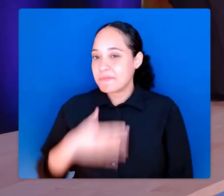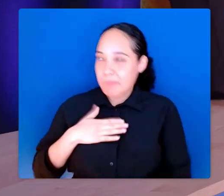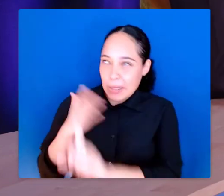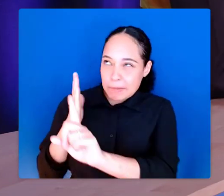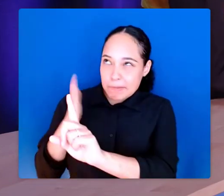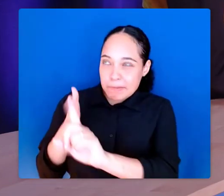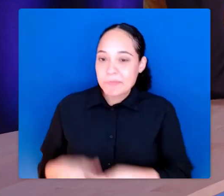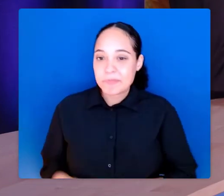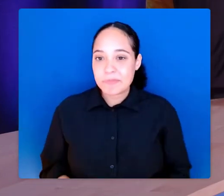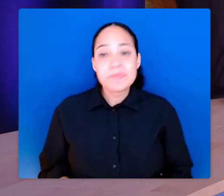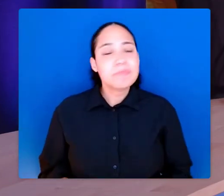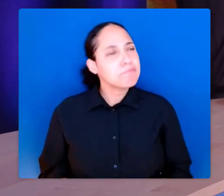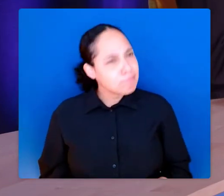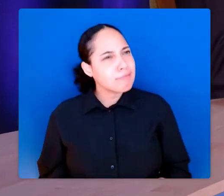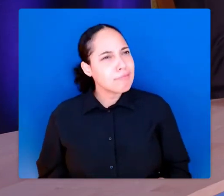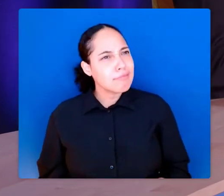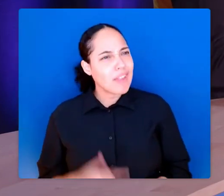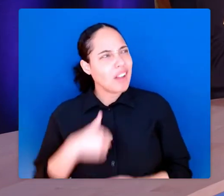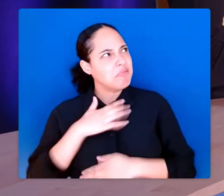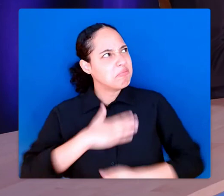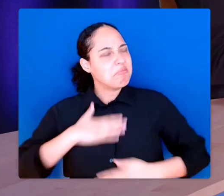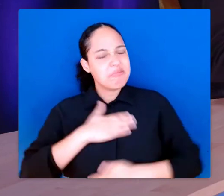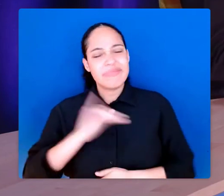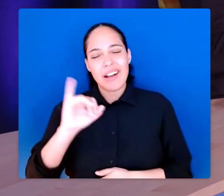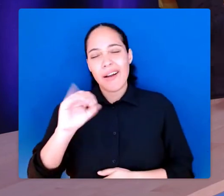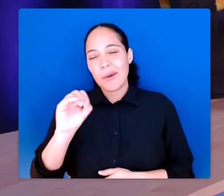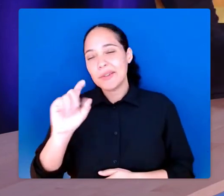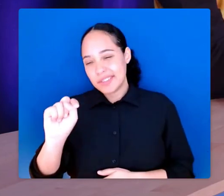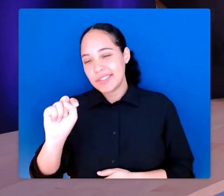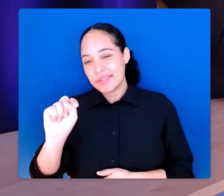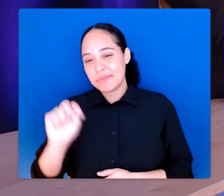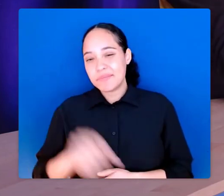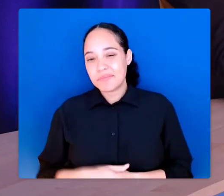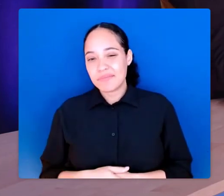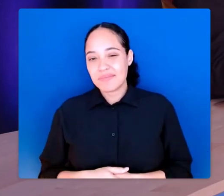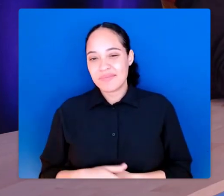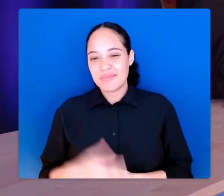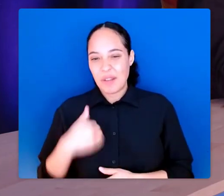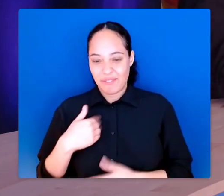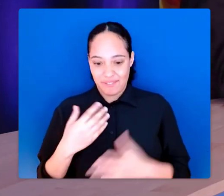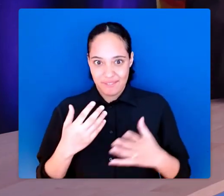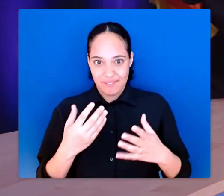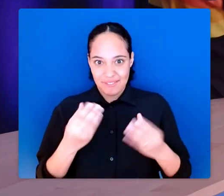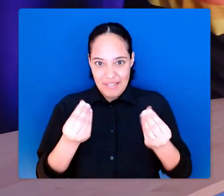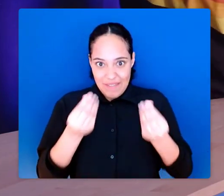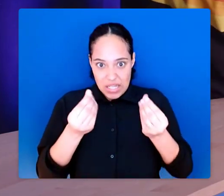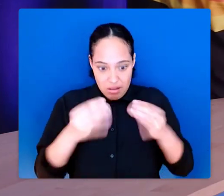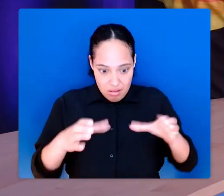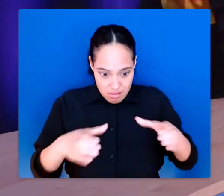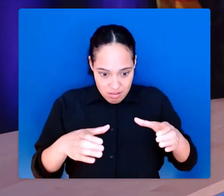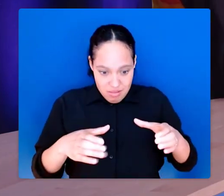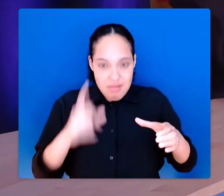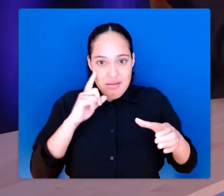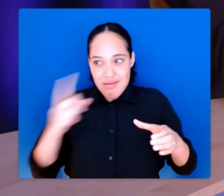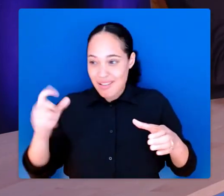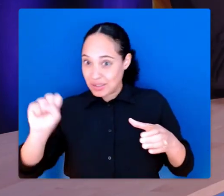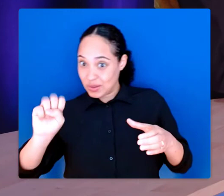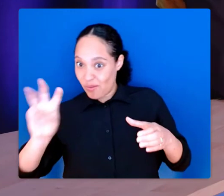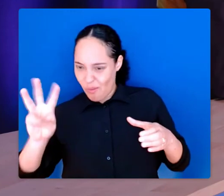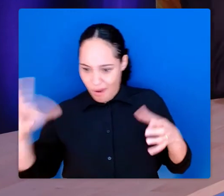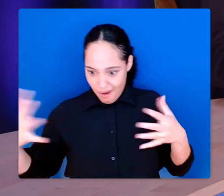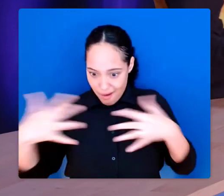and will be able to make a contribution, I think there's a lot of open source material out there where it can help you get